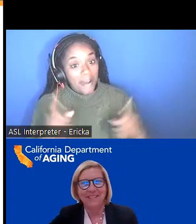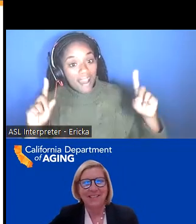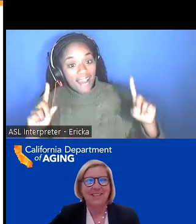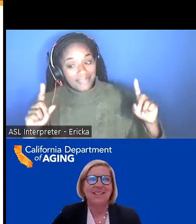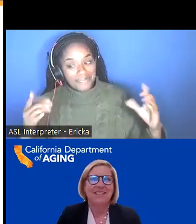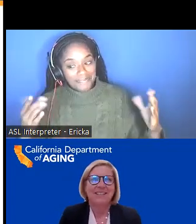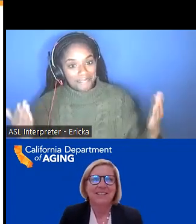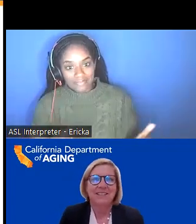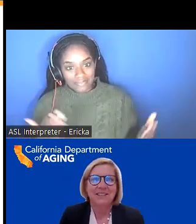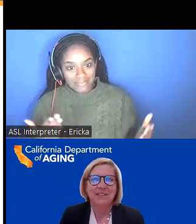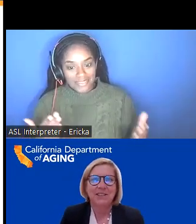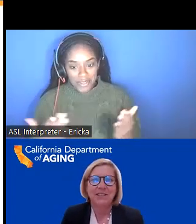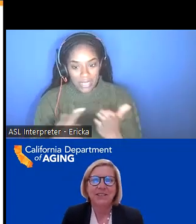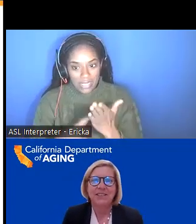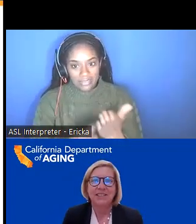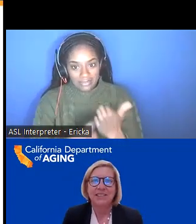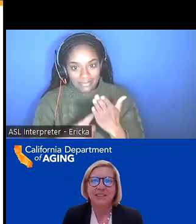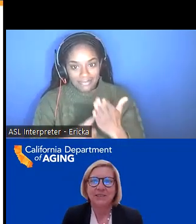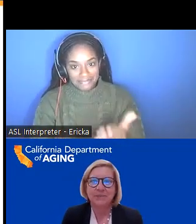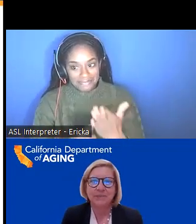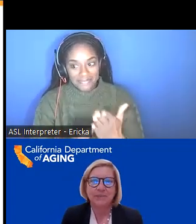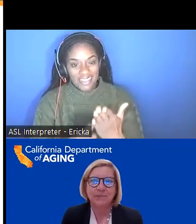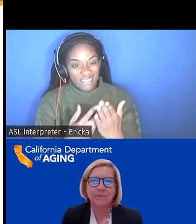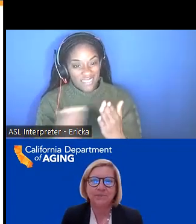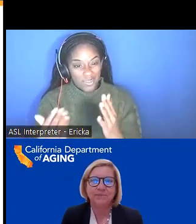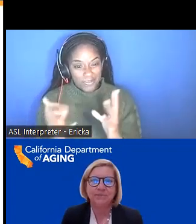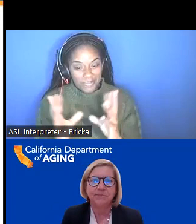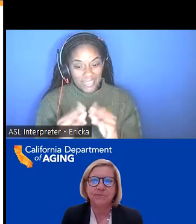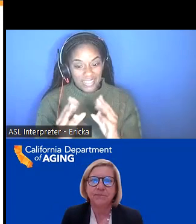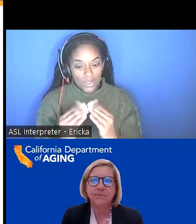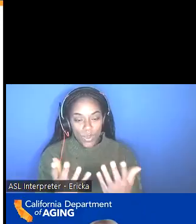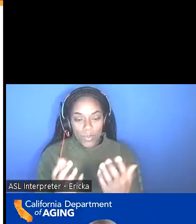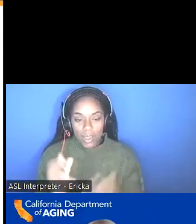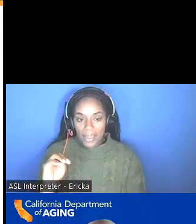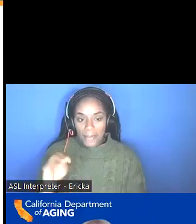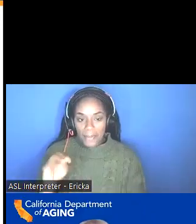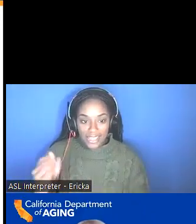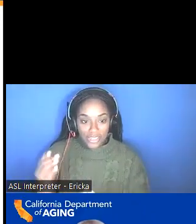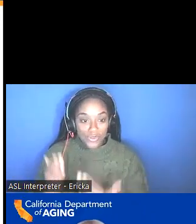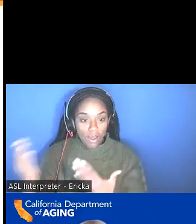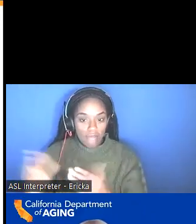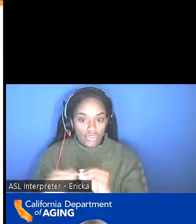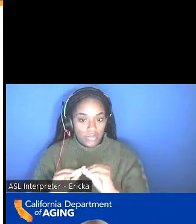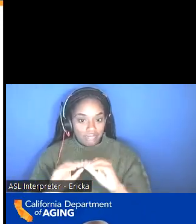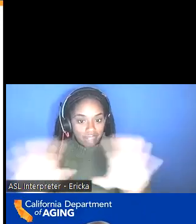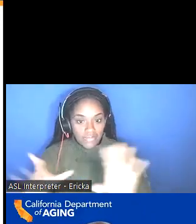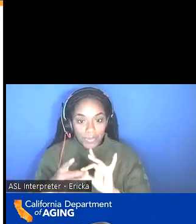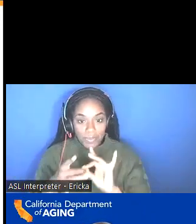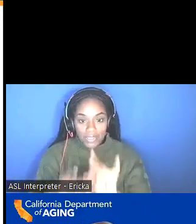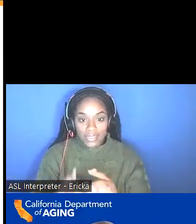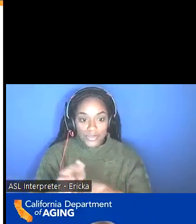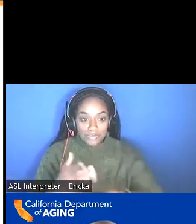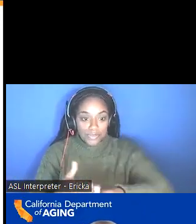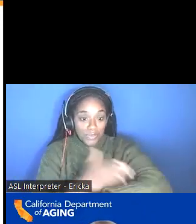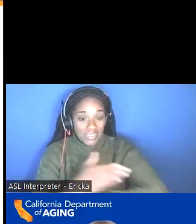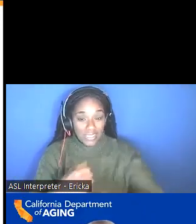talked about this at quite a few meetings. We want the MPA to offer transparency related to our progress that we're